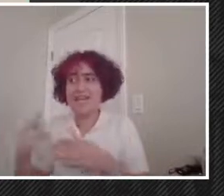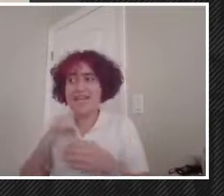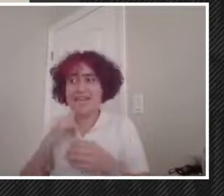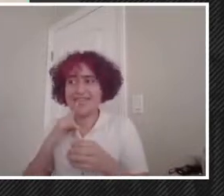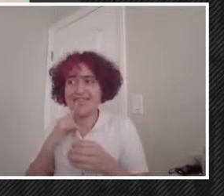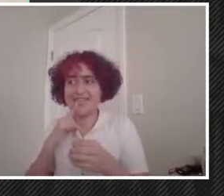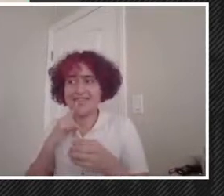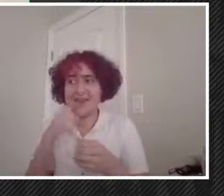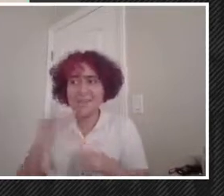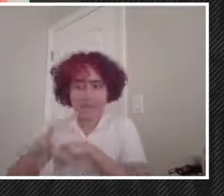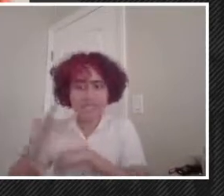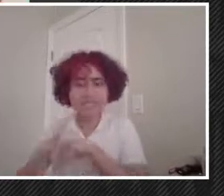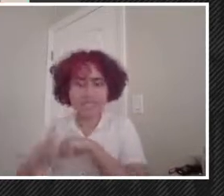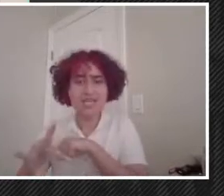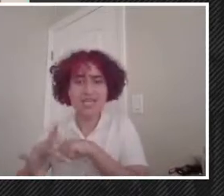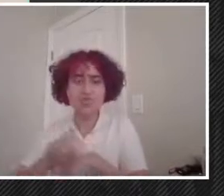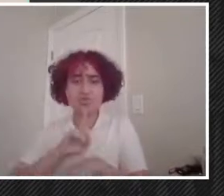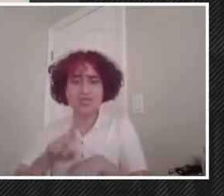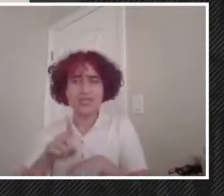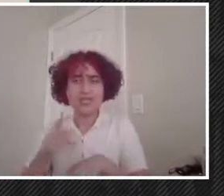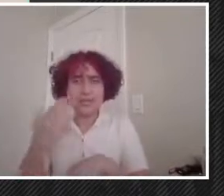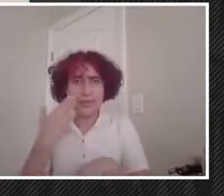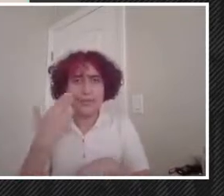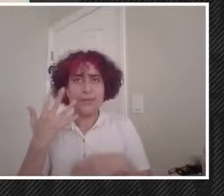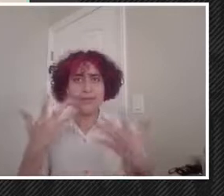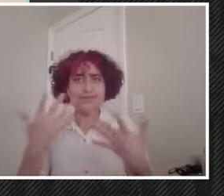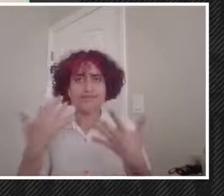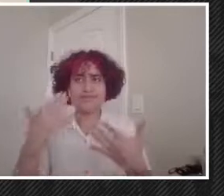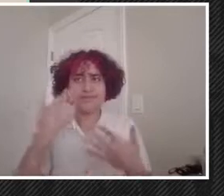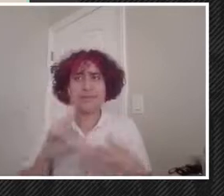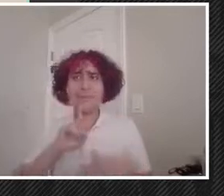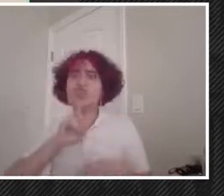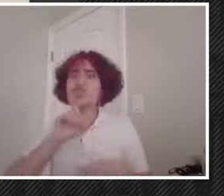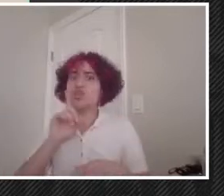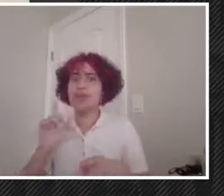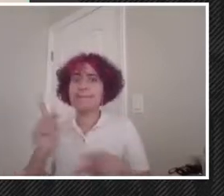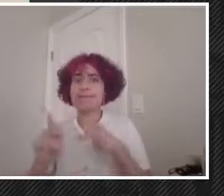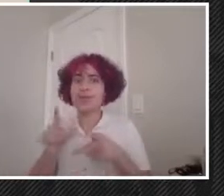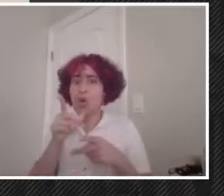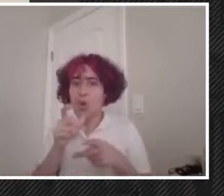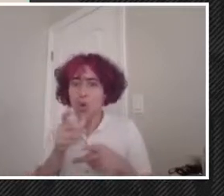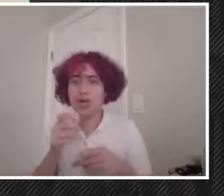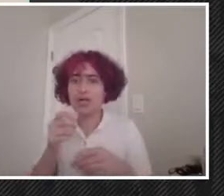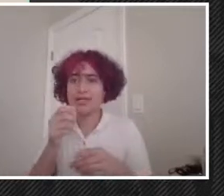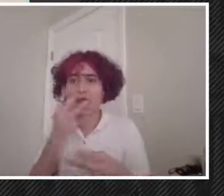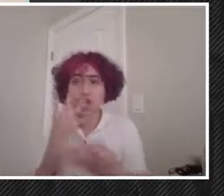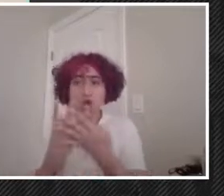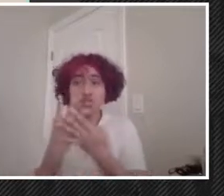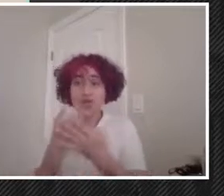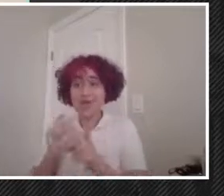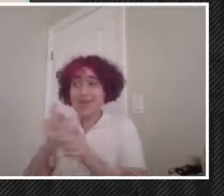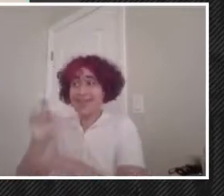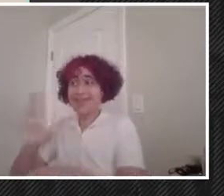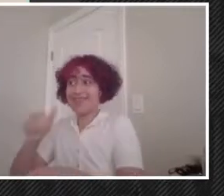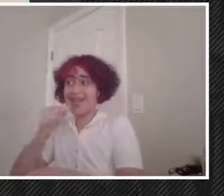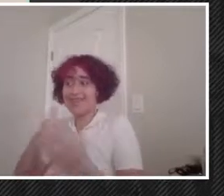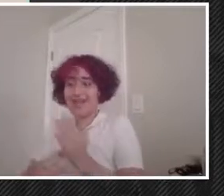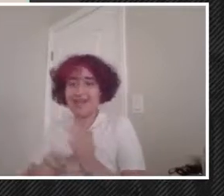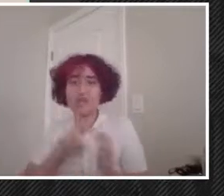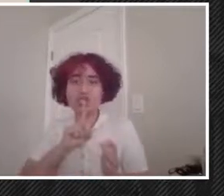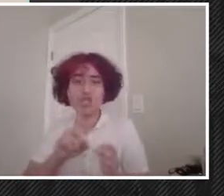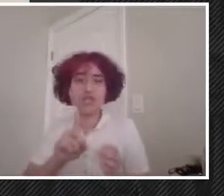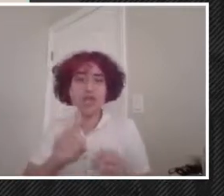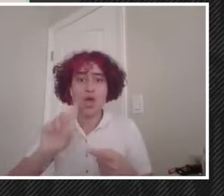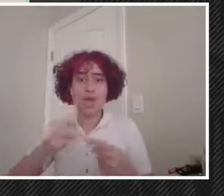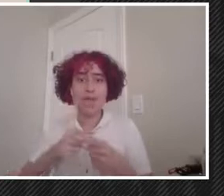to make sure that people who are incarcerated get their letters, to make sure that during the midterms, folks can get their ballots. So we want to restore the